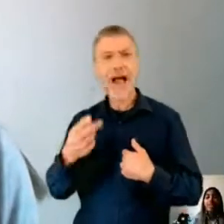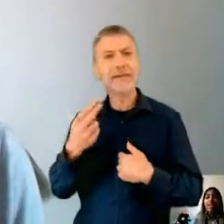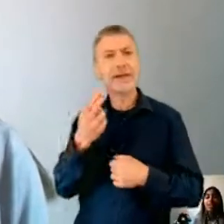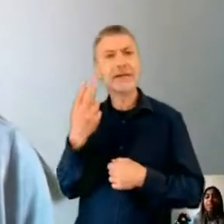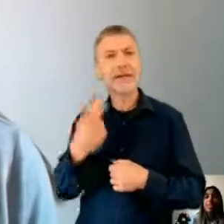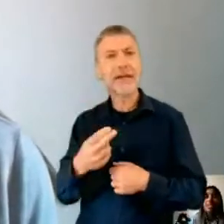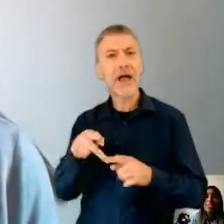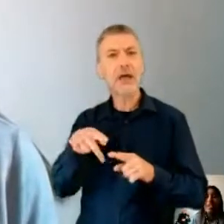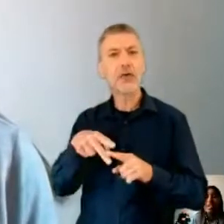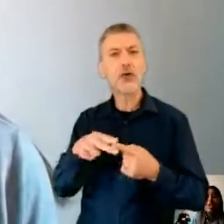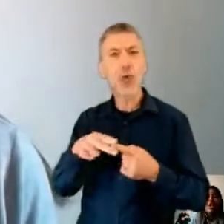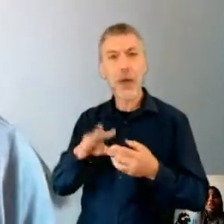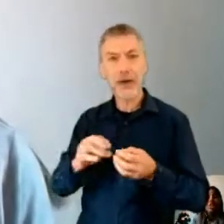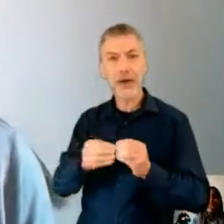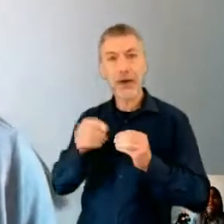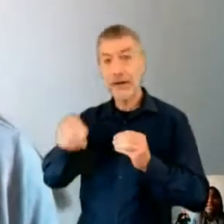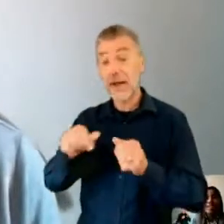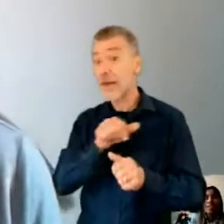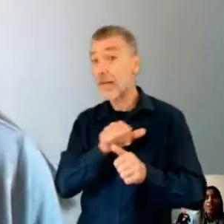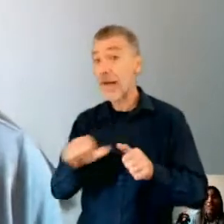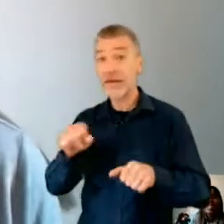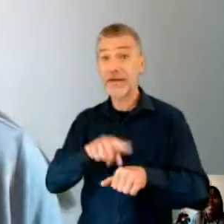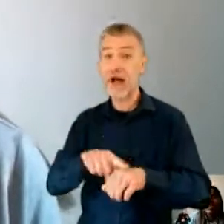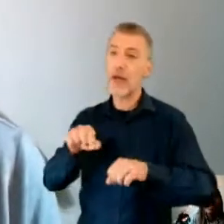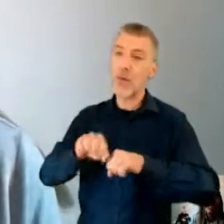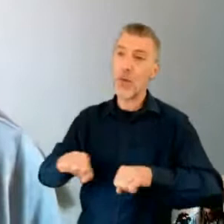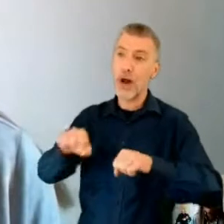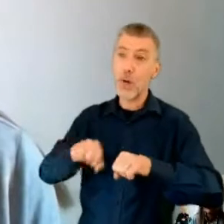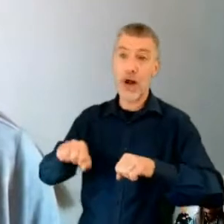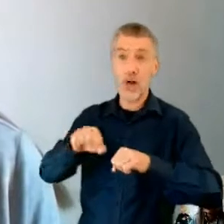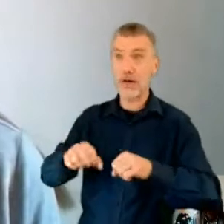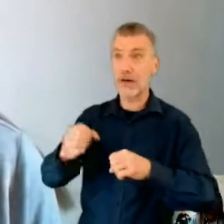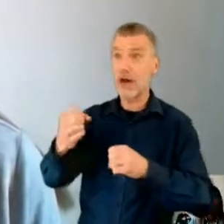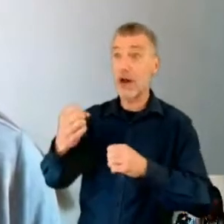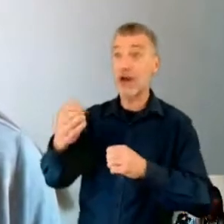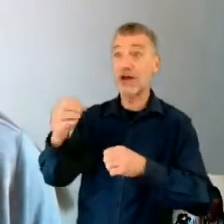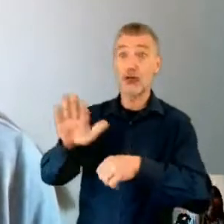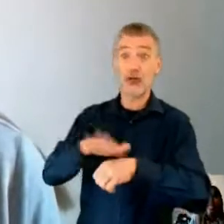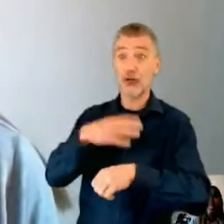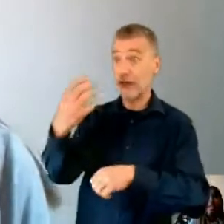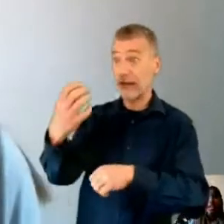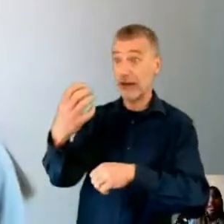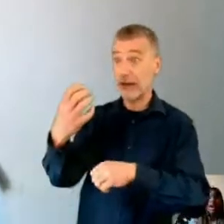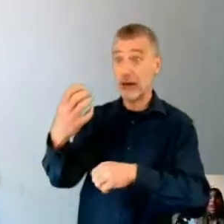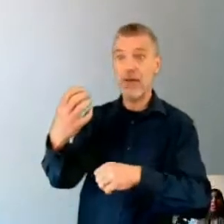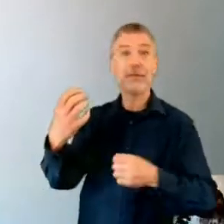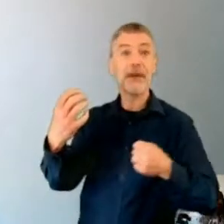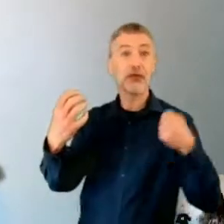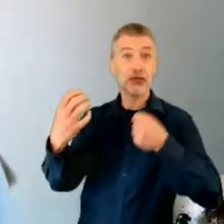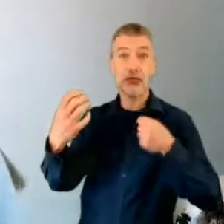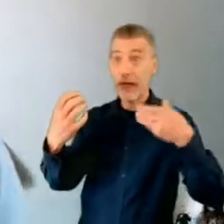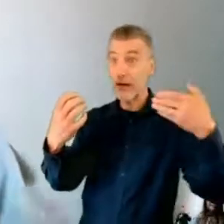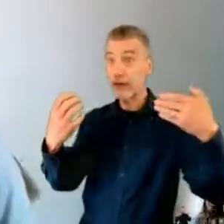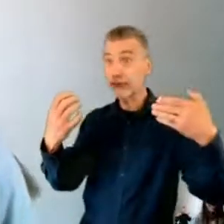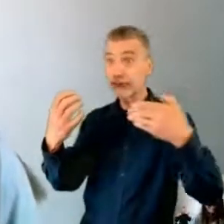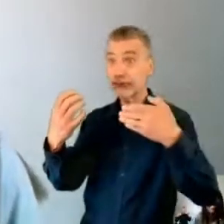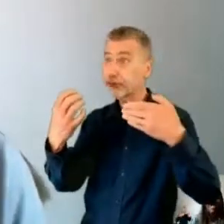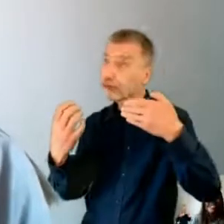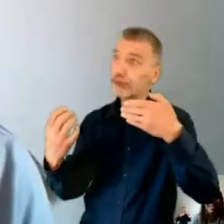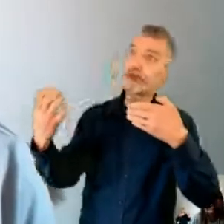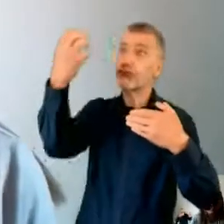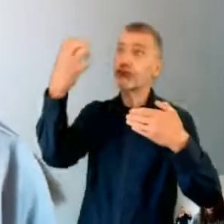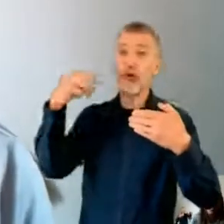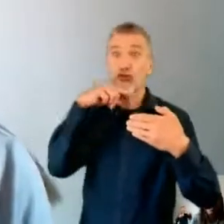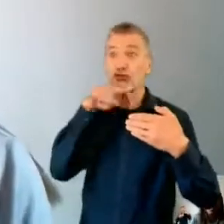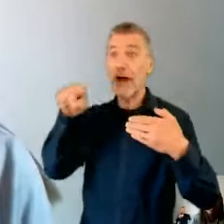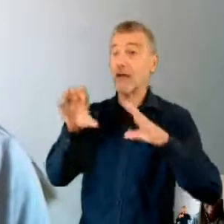to decide when the best time is for the lights at a level crossing to turn from green to red when a train is approaching. Chanel, that's amazing. So really